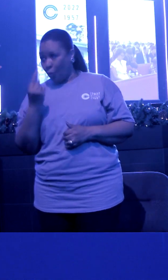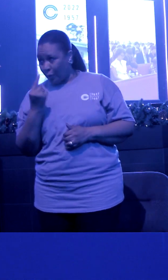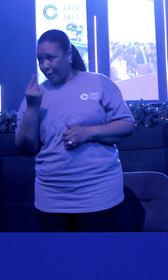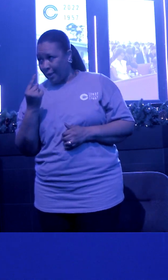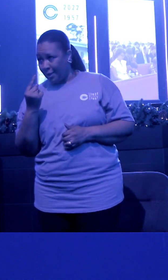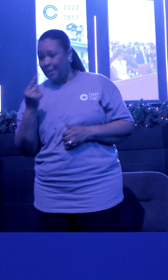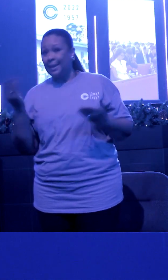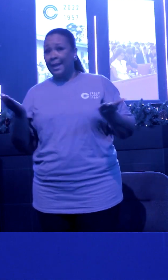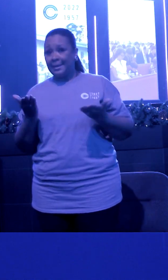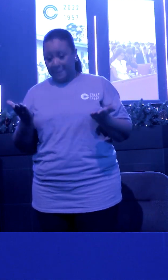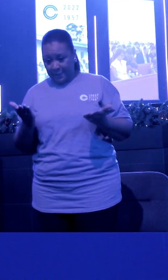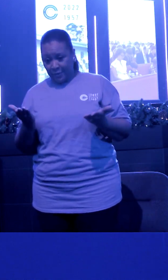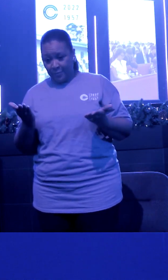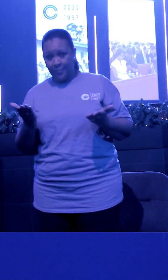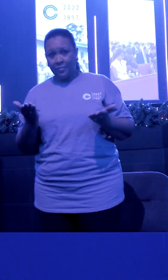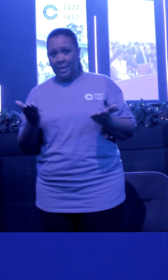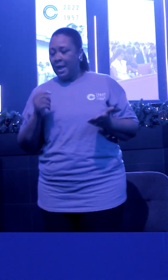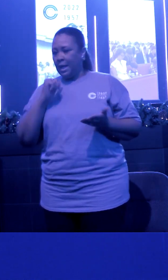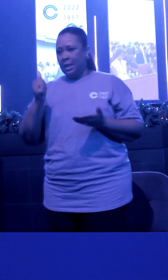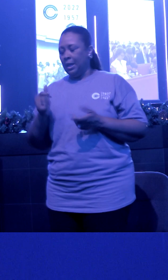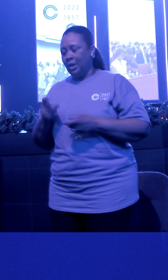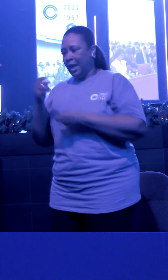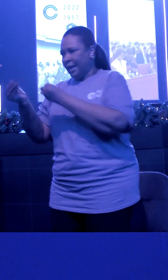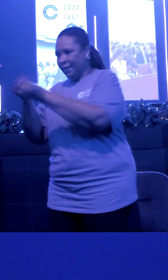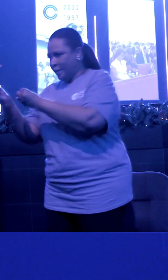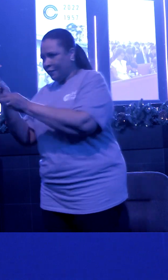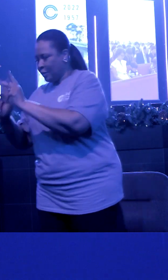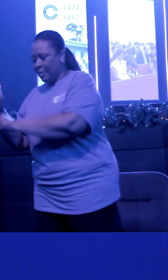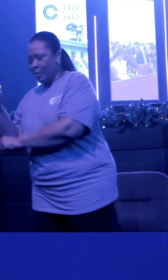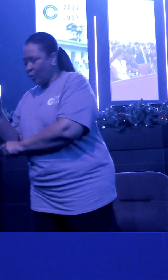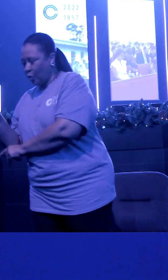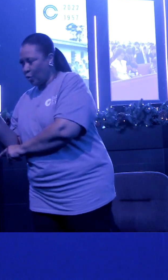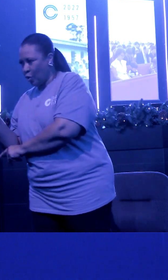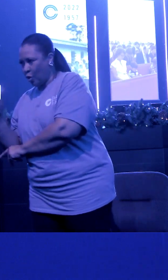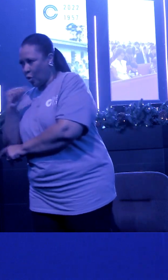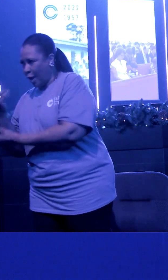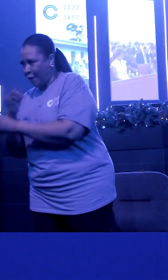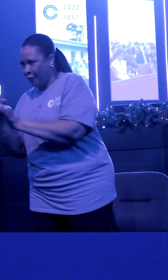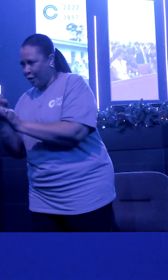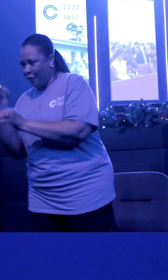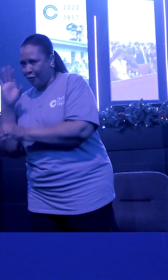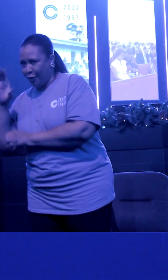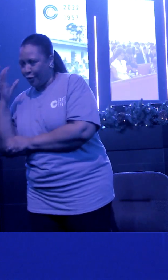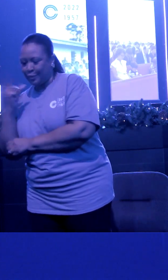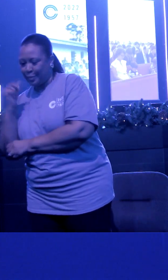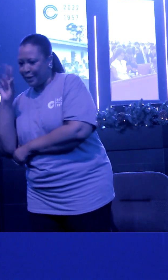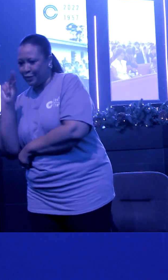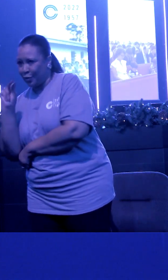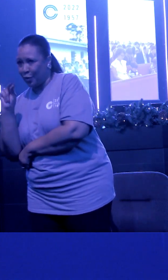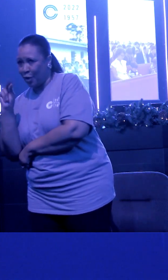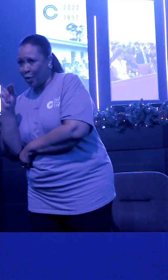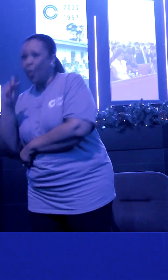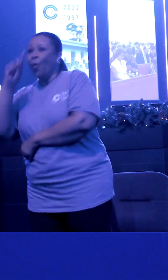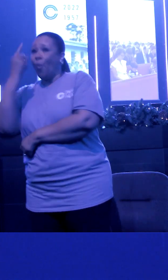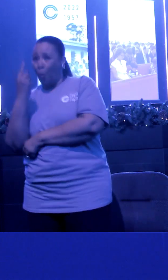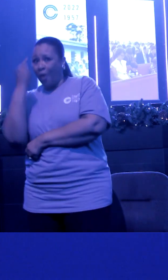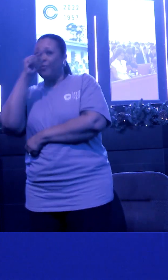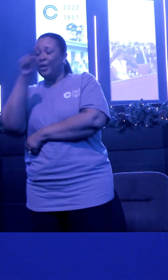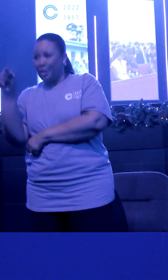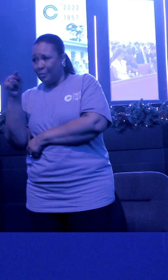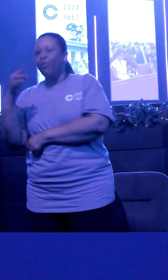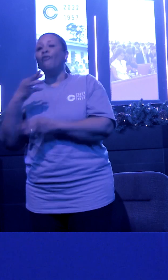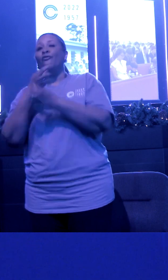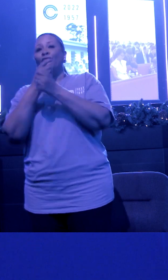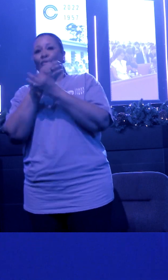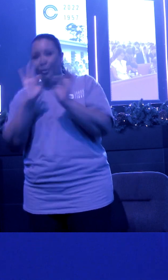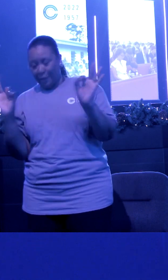that's here. This is not a free last second shopping spree for Christmas where you're loading them up on the way out. All right, so one